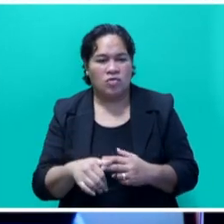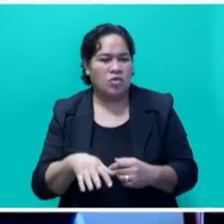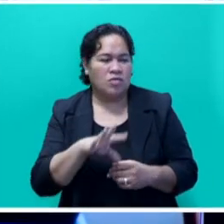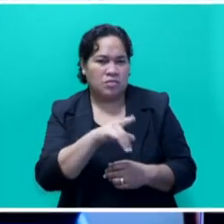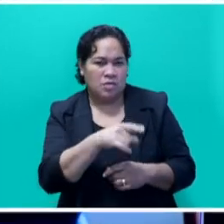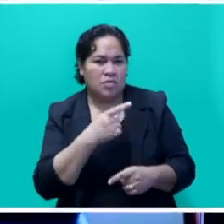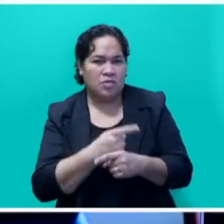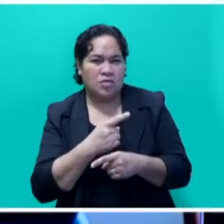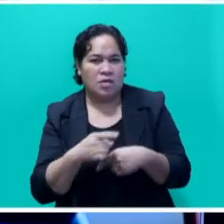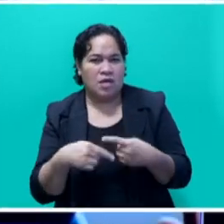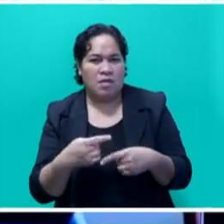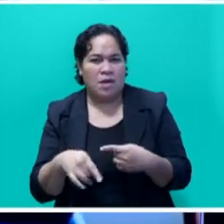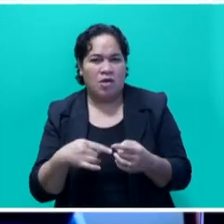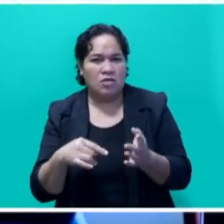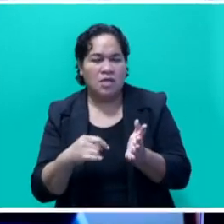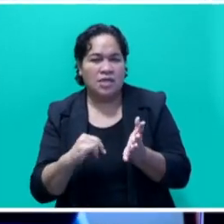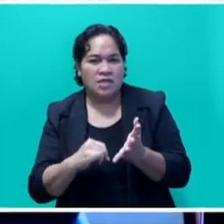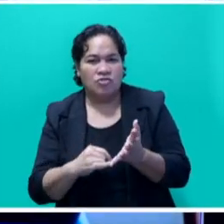argument.